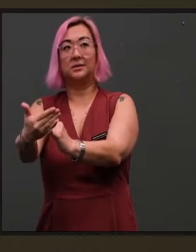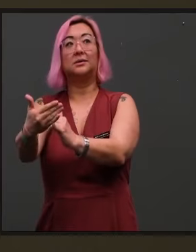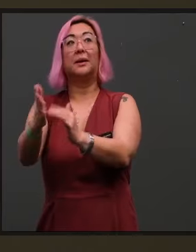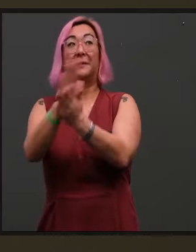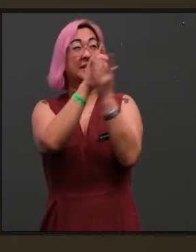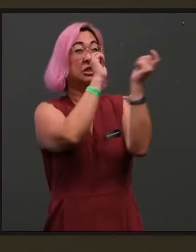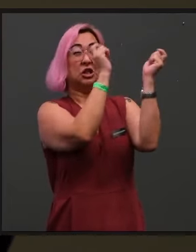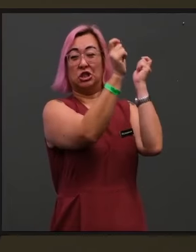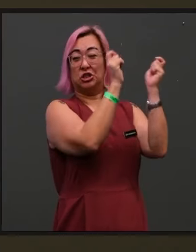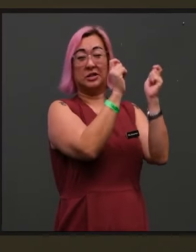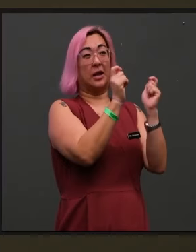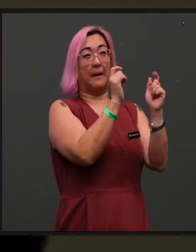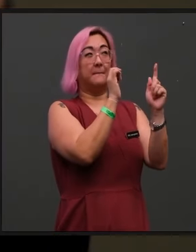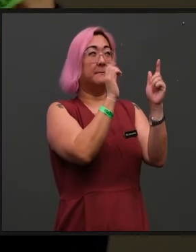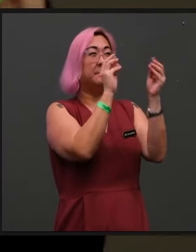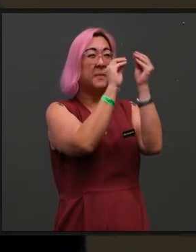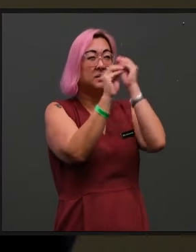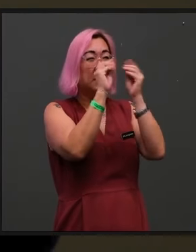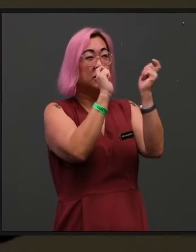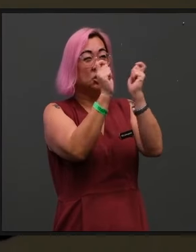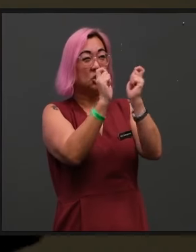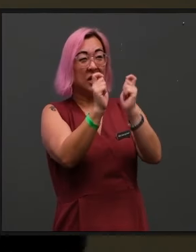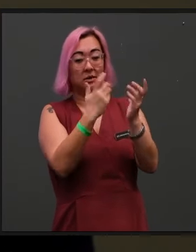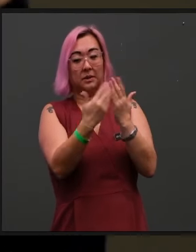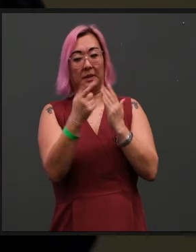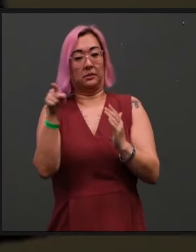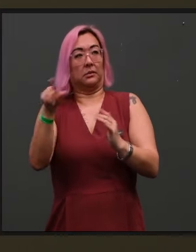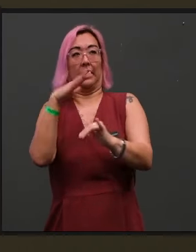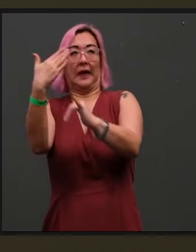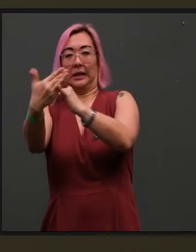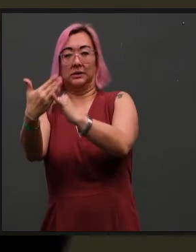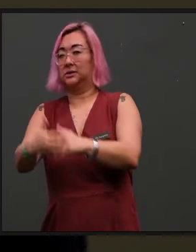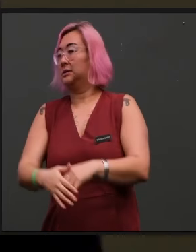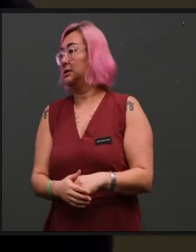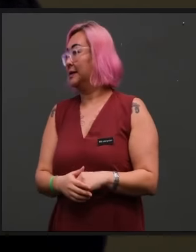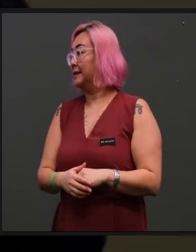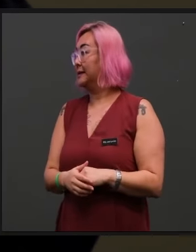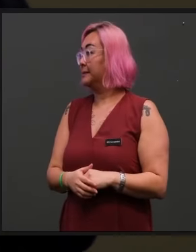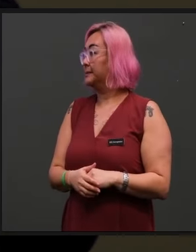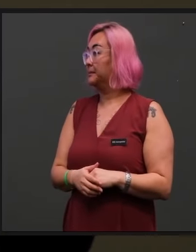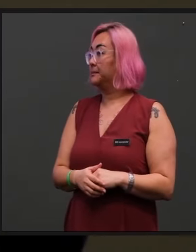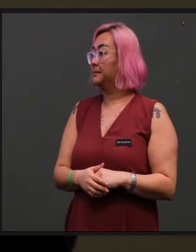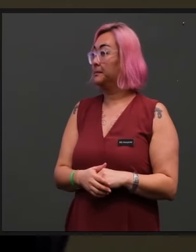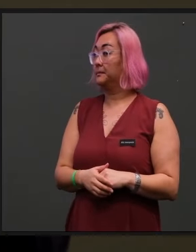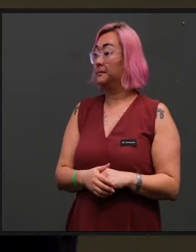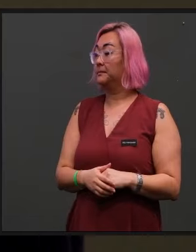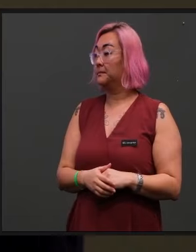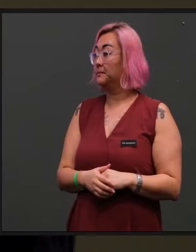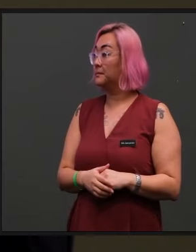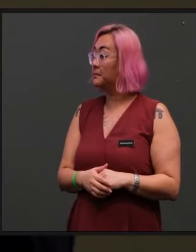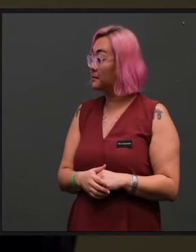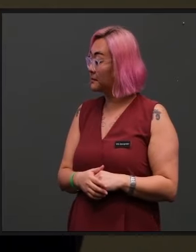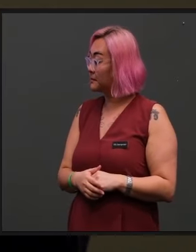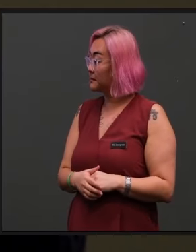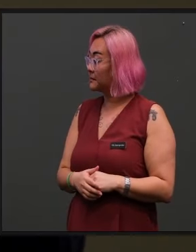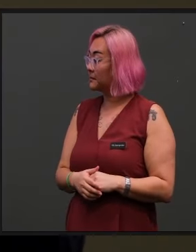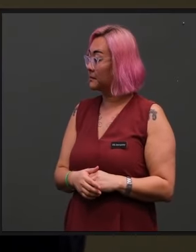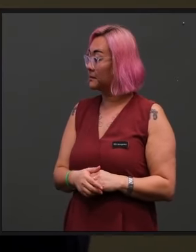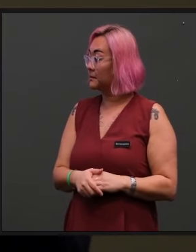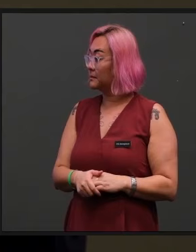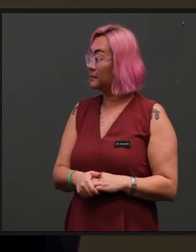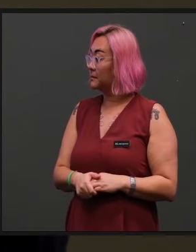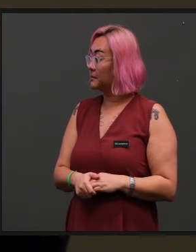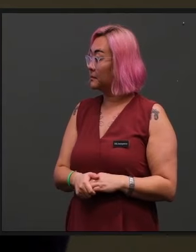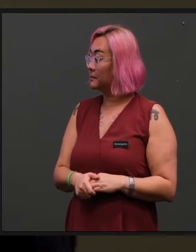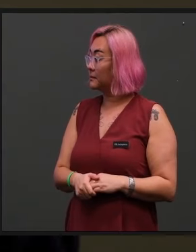to, and I mean, did that cause any headaches from a narrative standpoint or like production standpoint in terms of I mean, with the number of puzzles in the